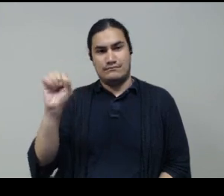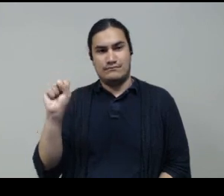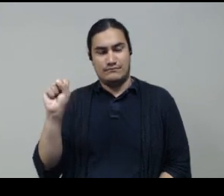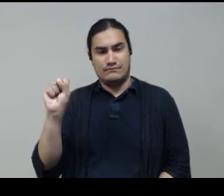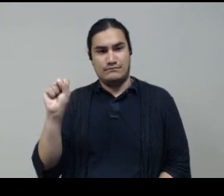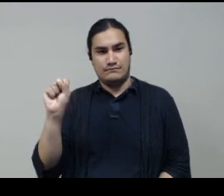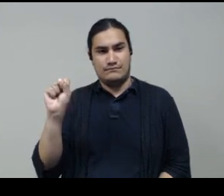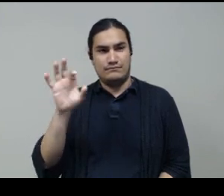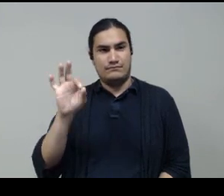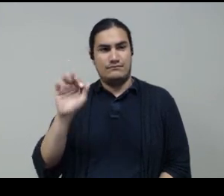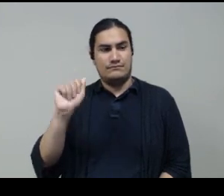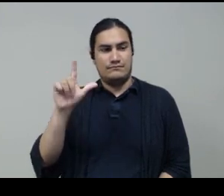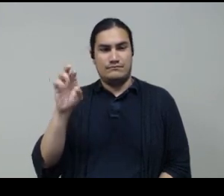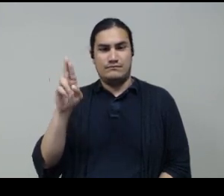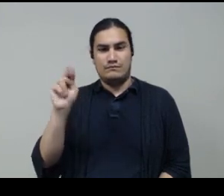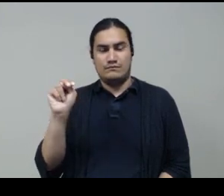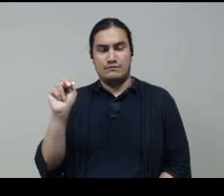Commissioner Falcone.